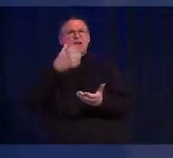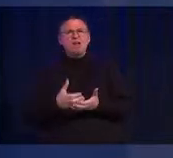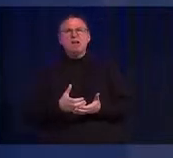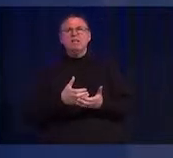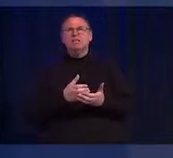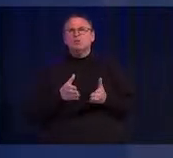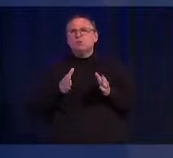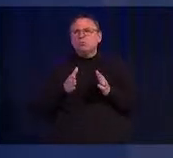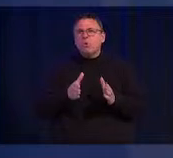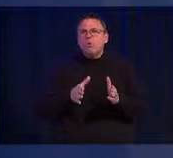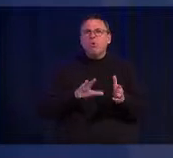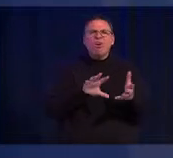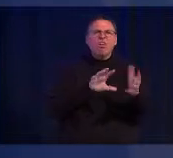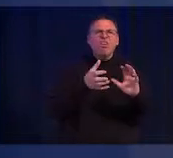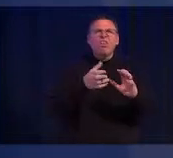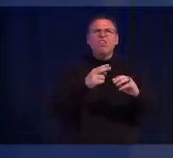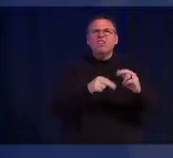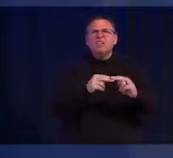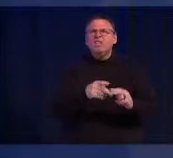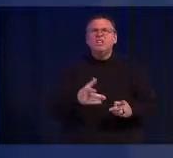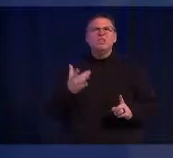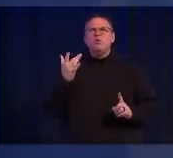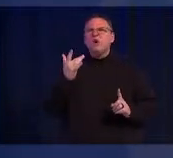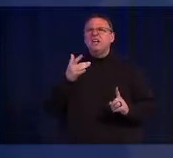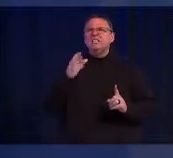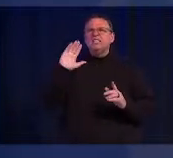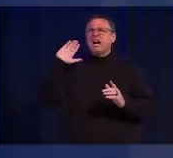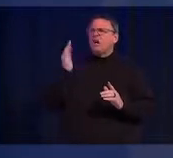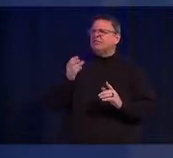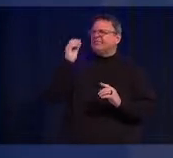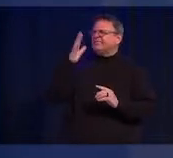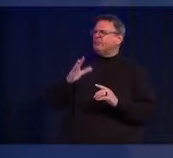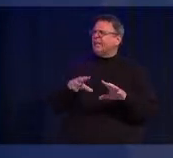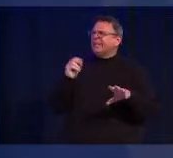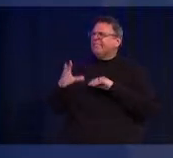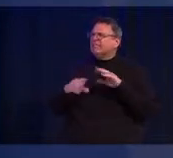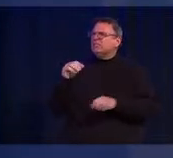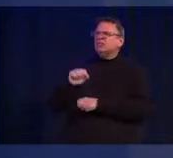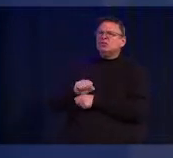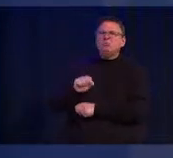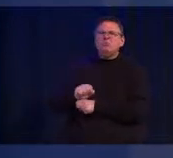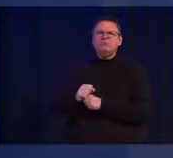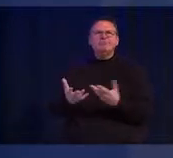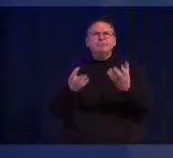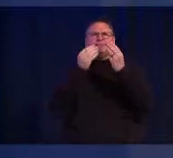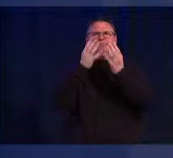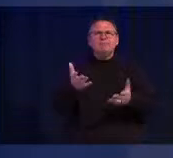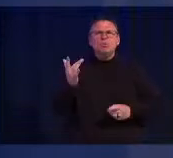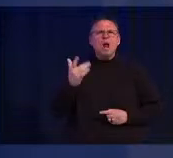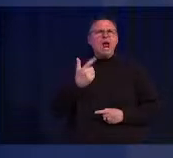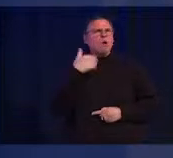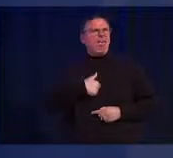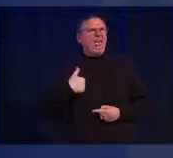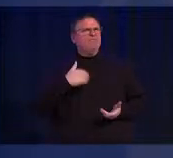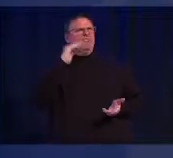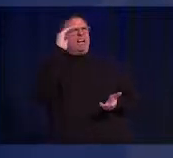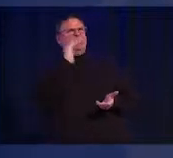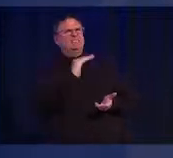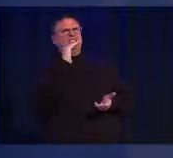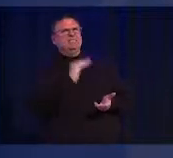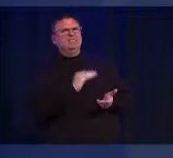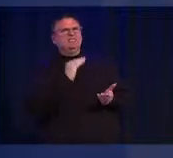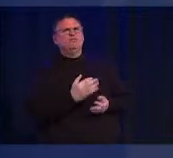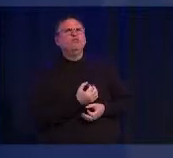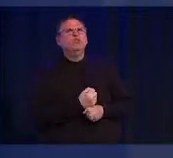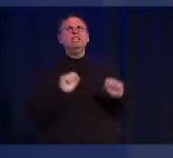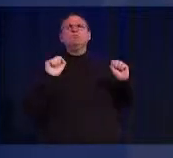are our teachers and healthcare providers leaving the state and no one seems to care? Why do we have less freedoms today than we did a year ago?